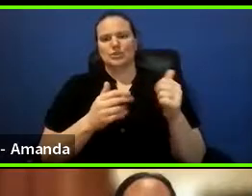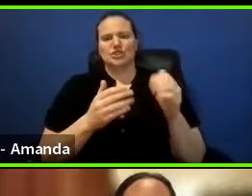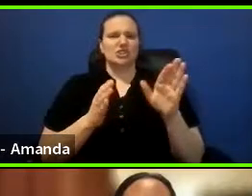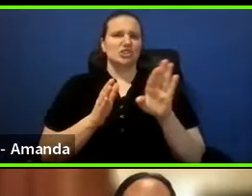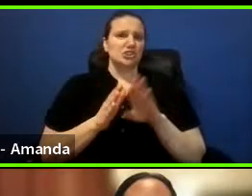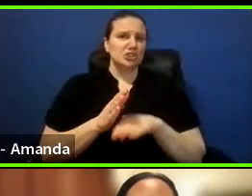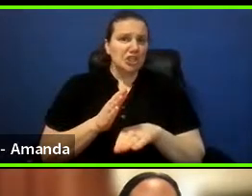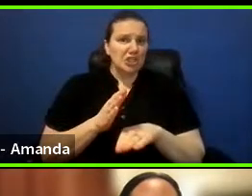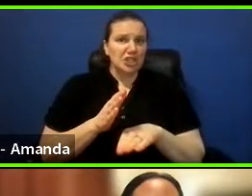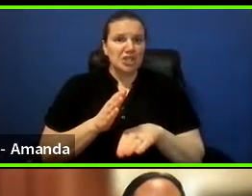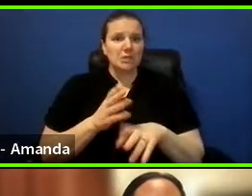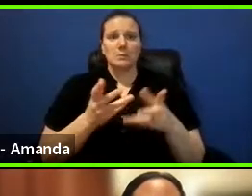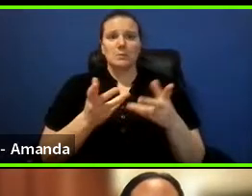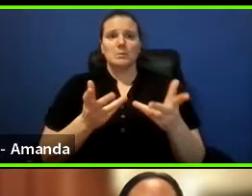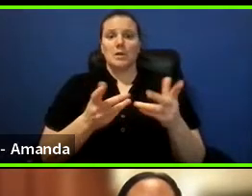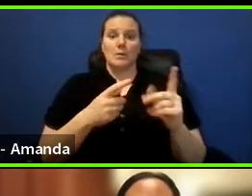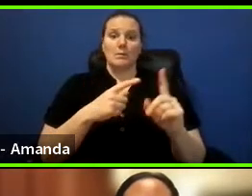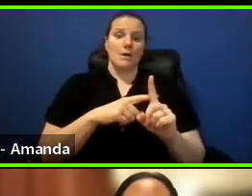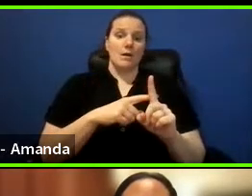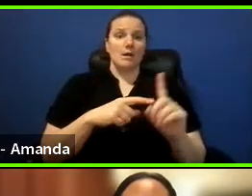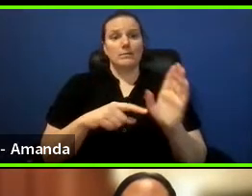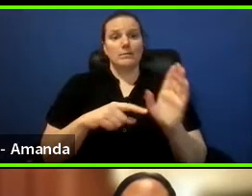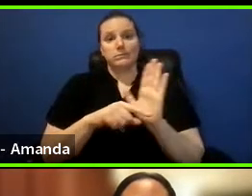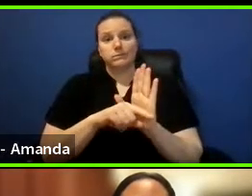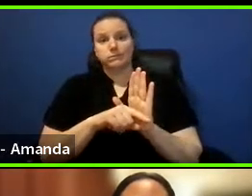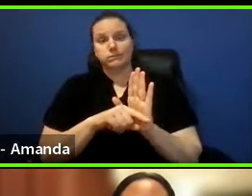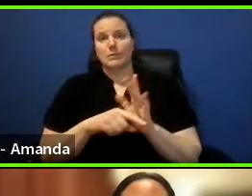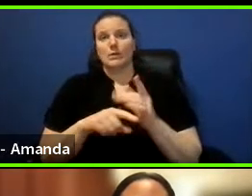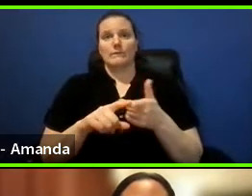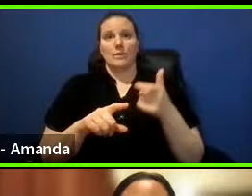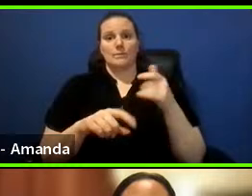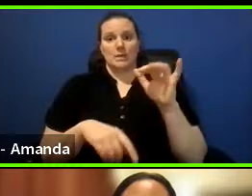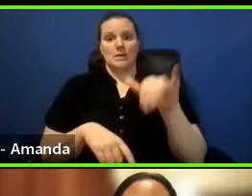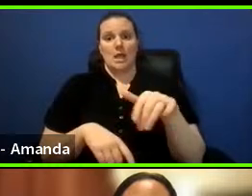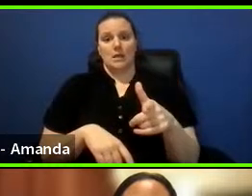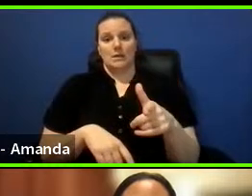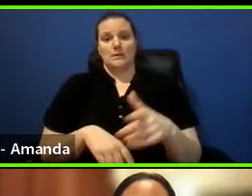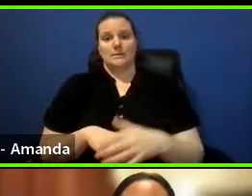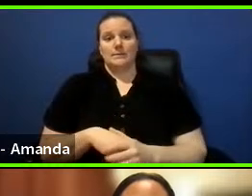cheapest to build? Like, are there any pros and cons based off of like that